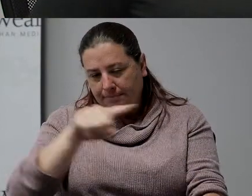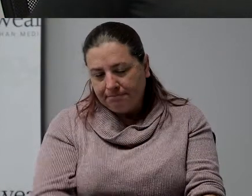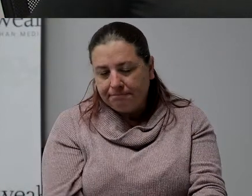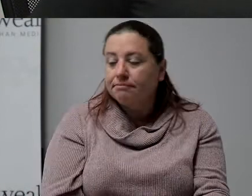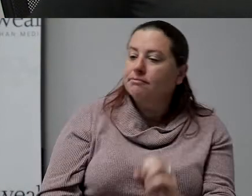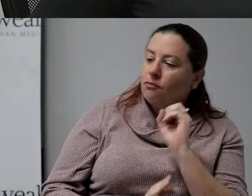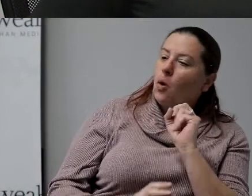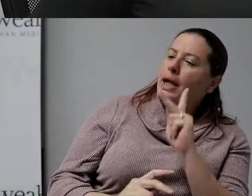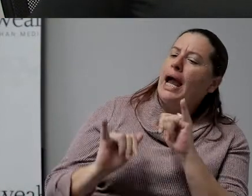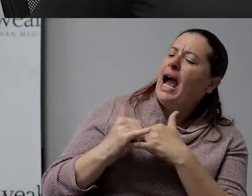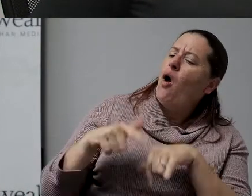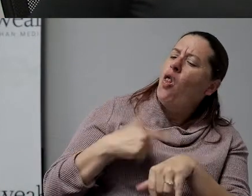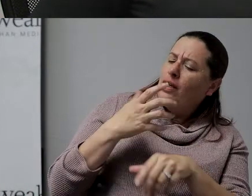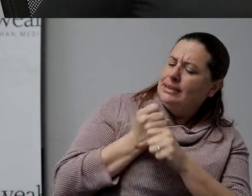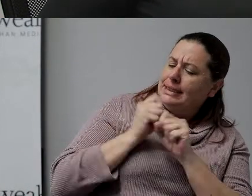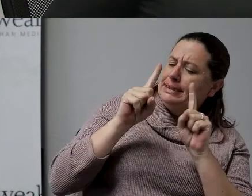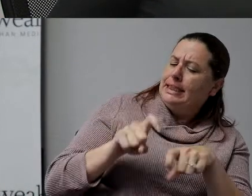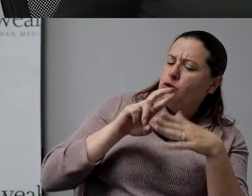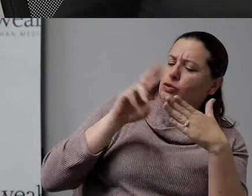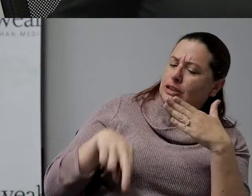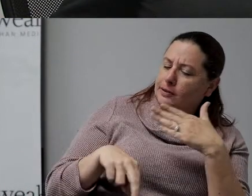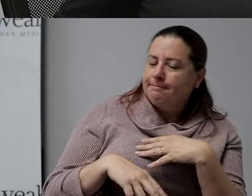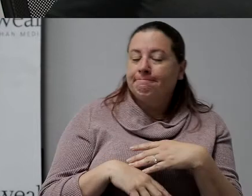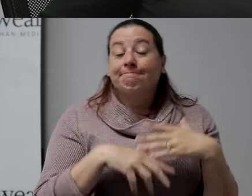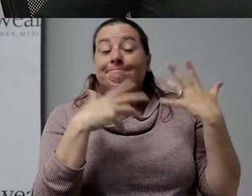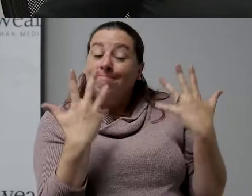does it take to get test results? It depends.